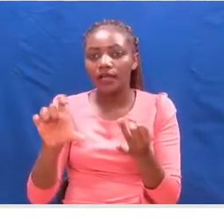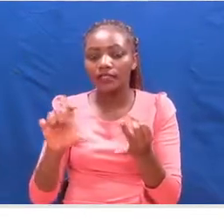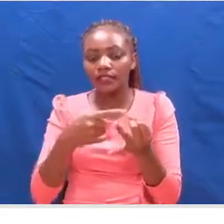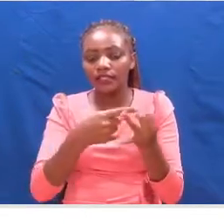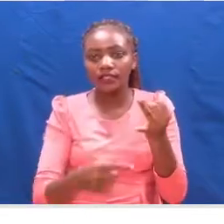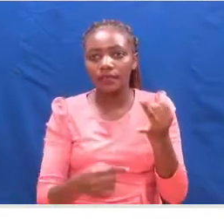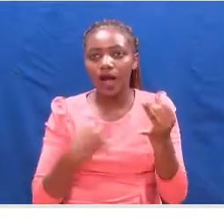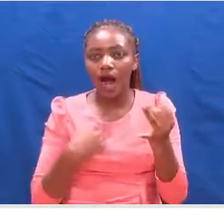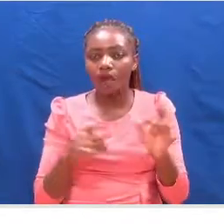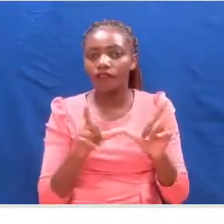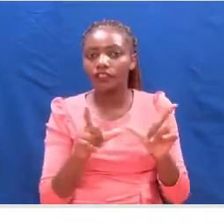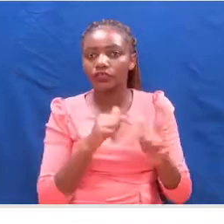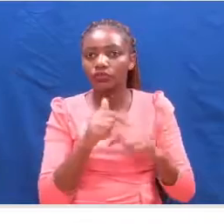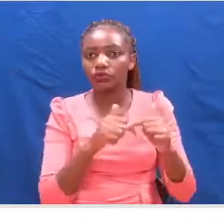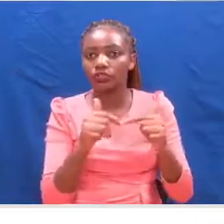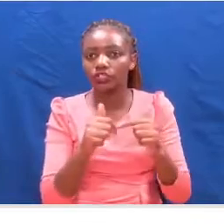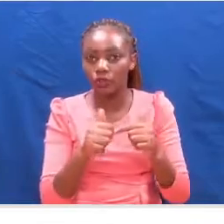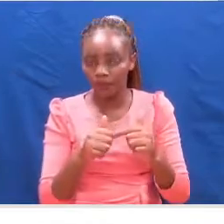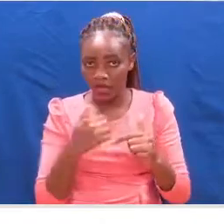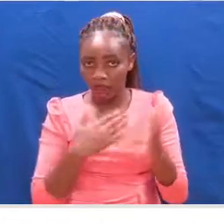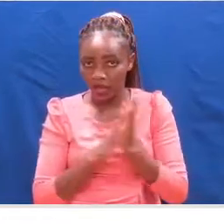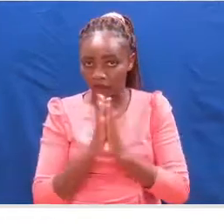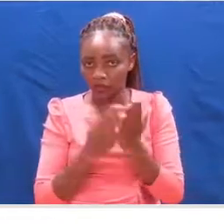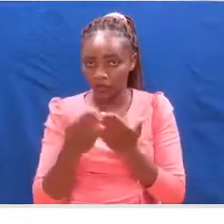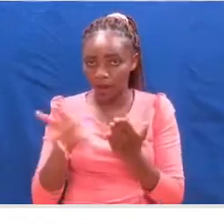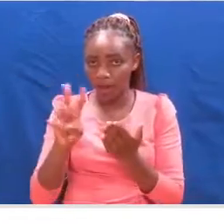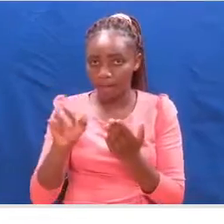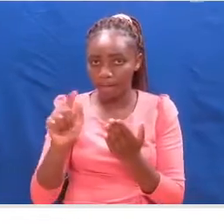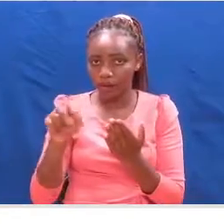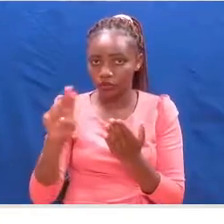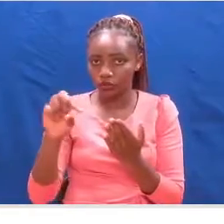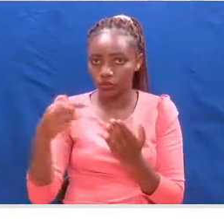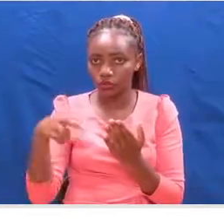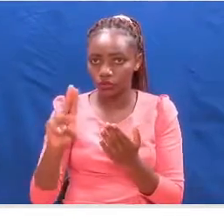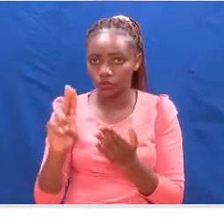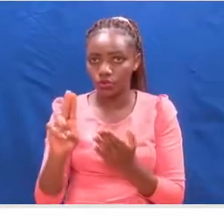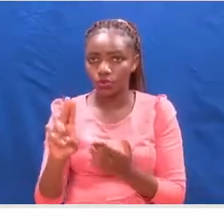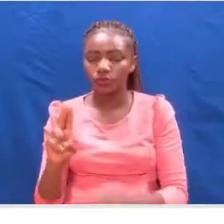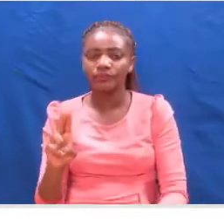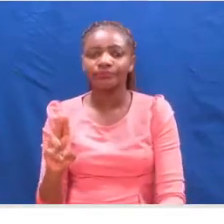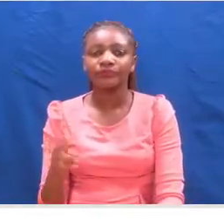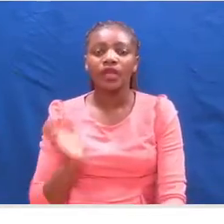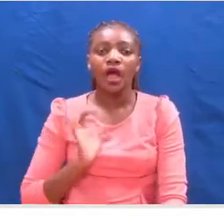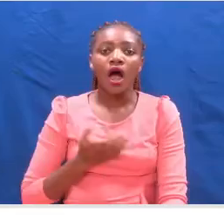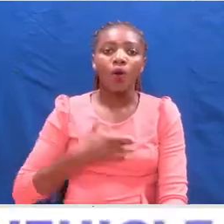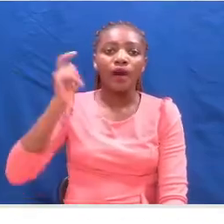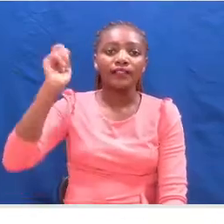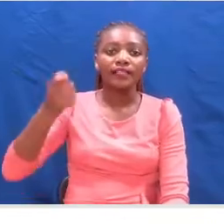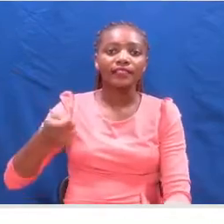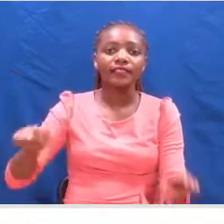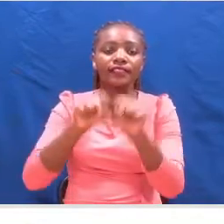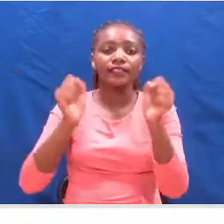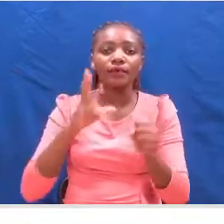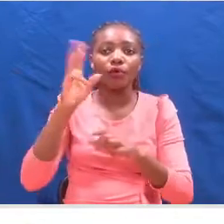given the tickets to run for Kabuchai in Matungu by-election respectively. Our justice system will